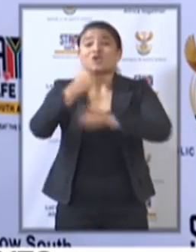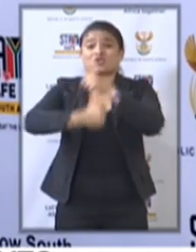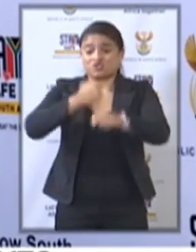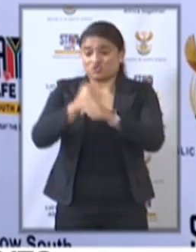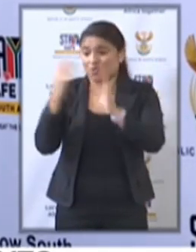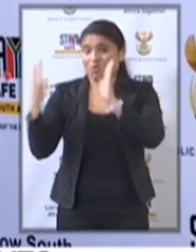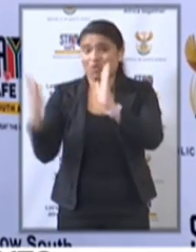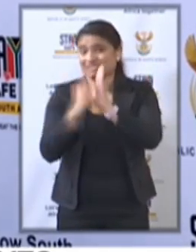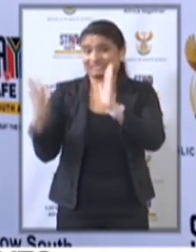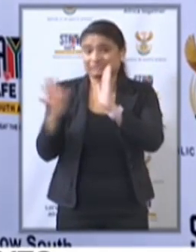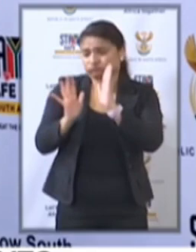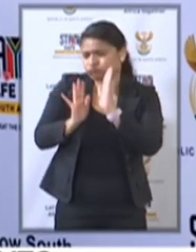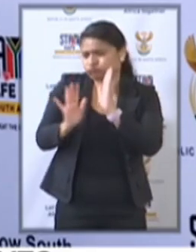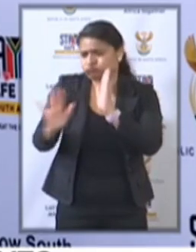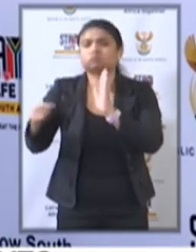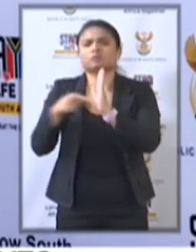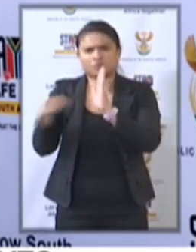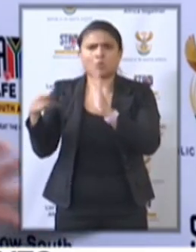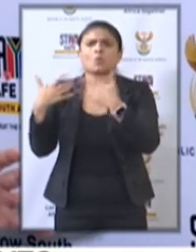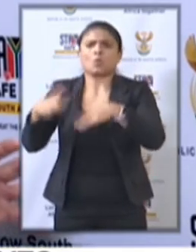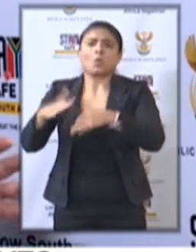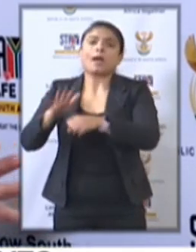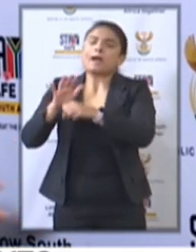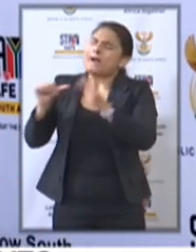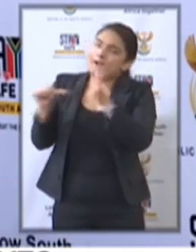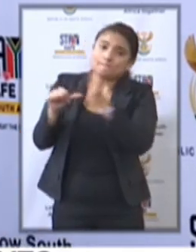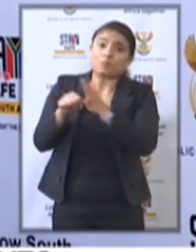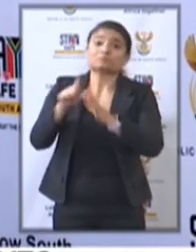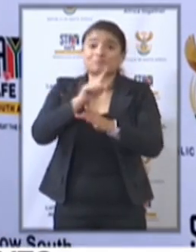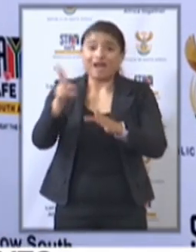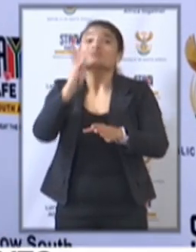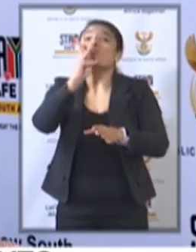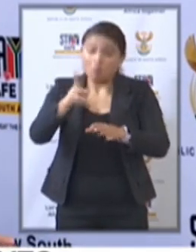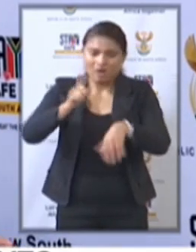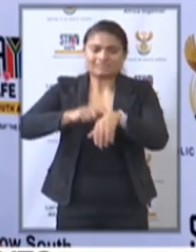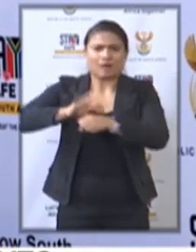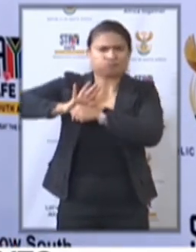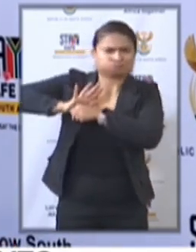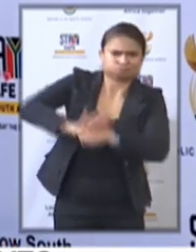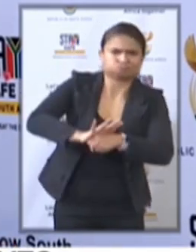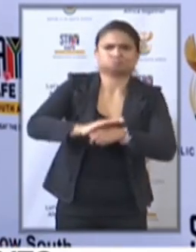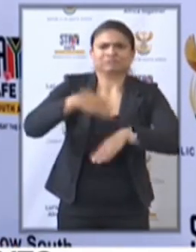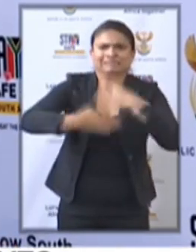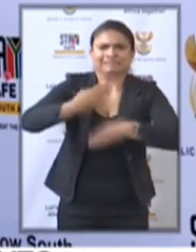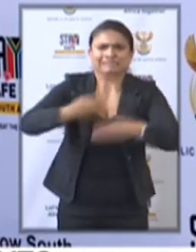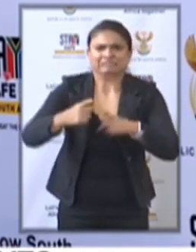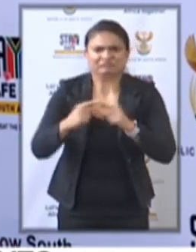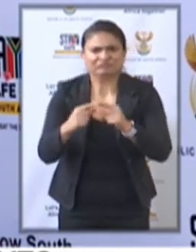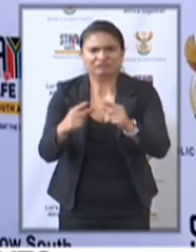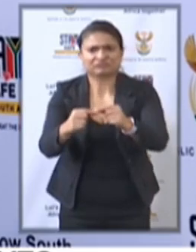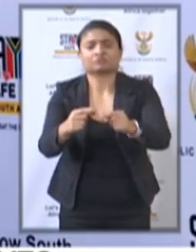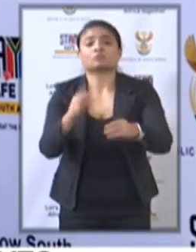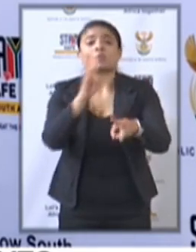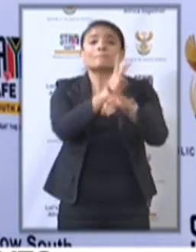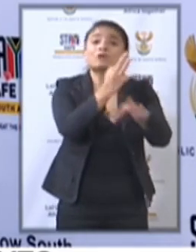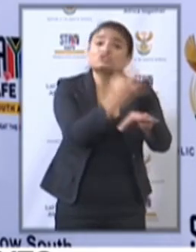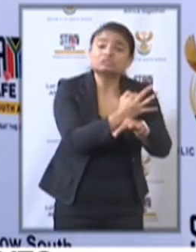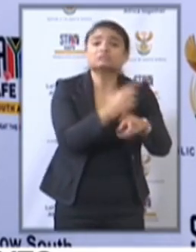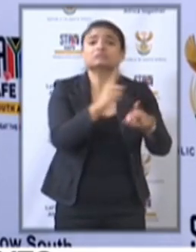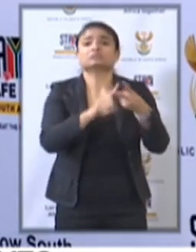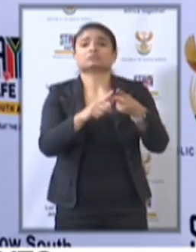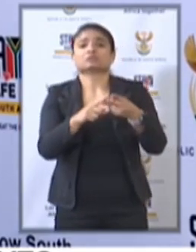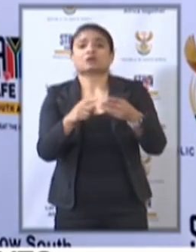So everyone, parents, students, other stakeholders must realize that unless